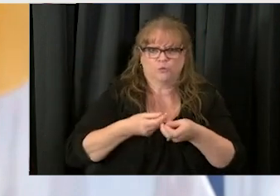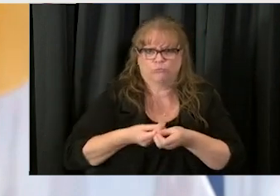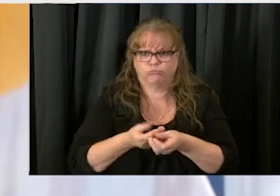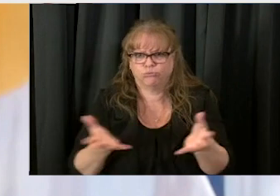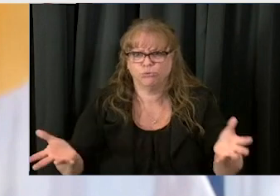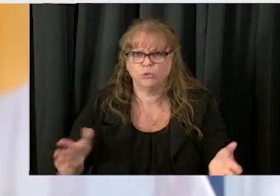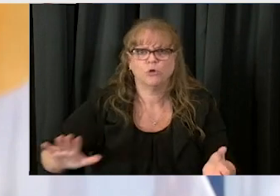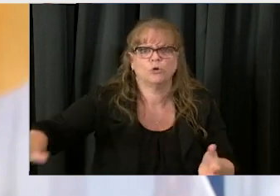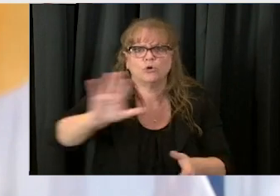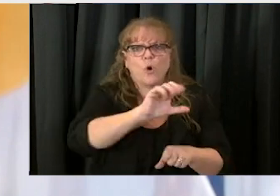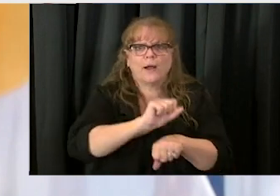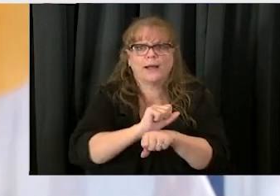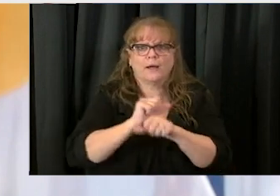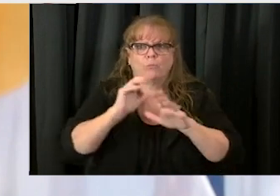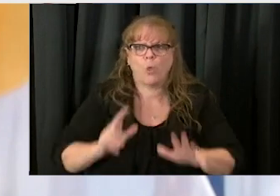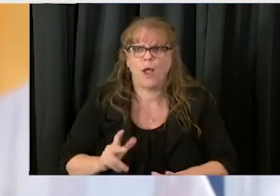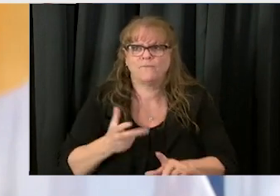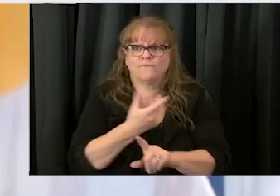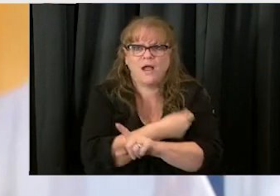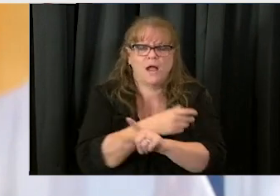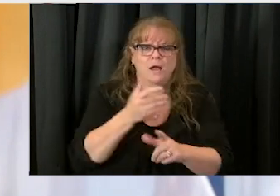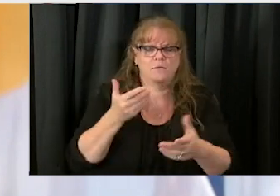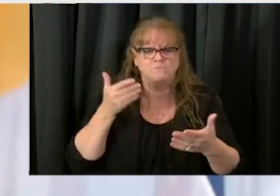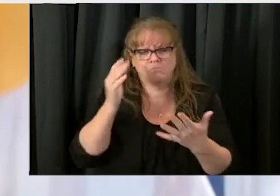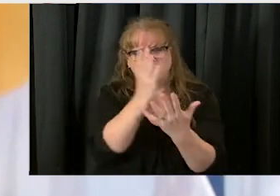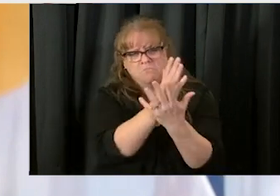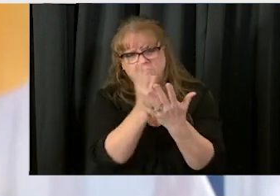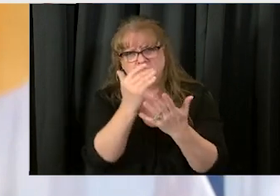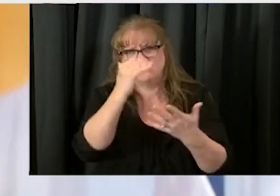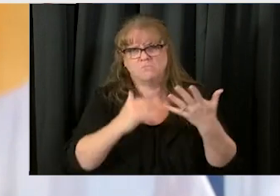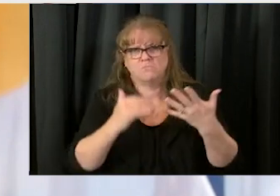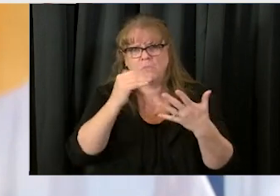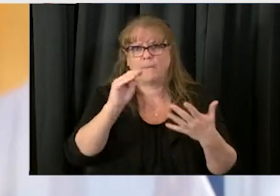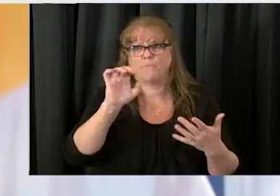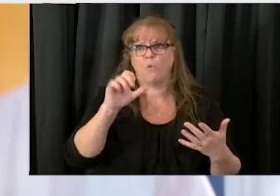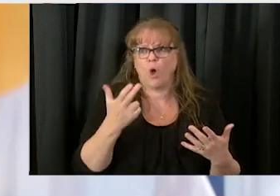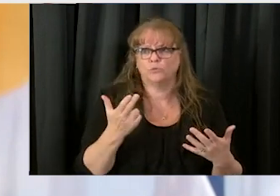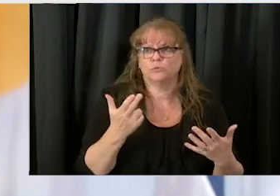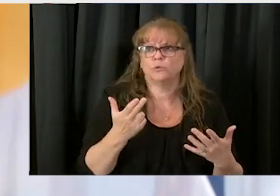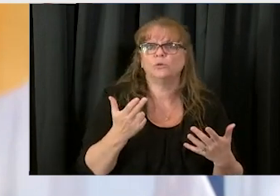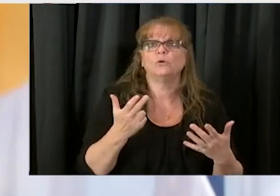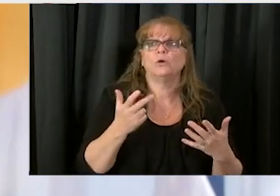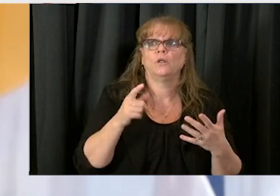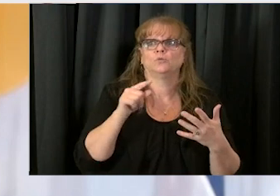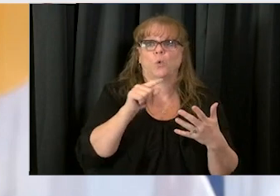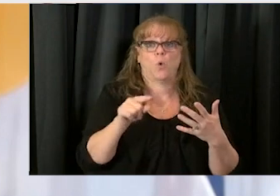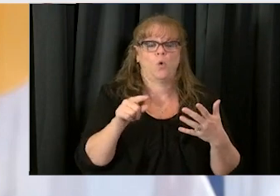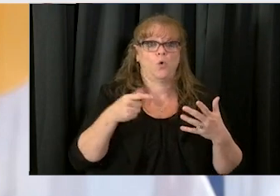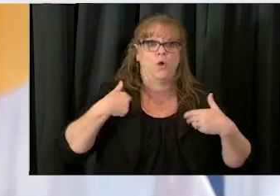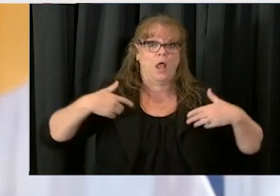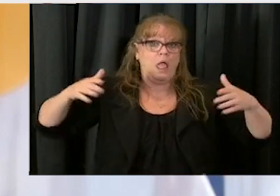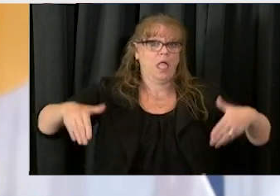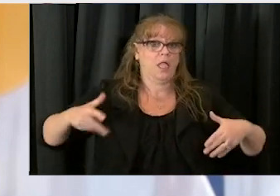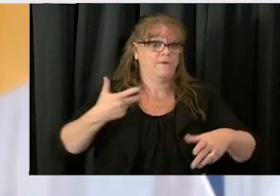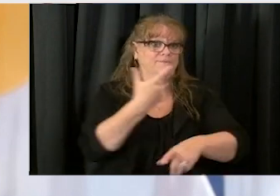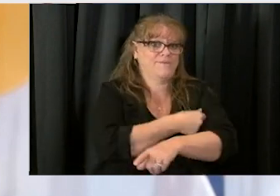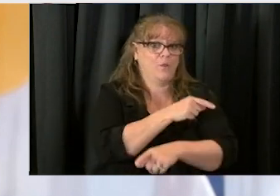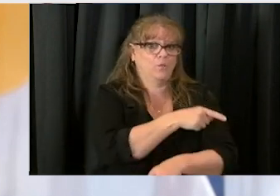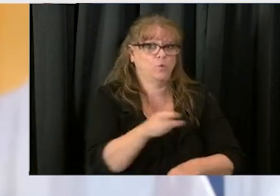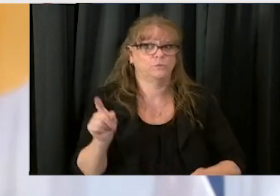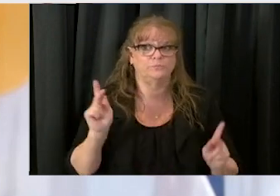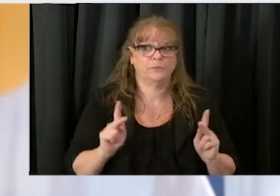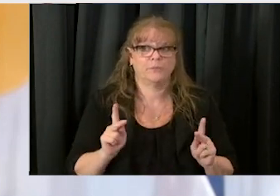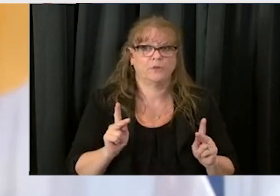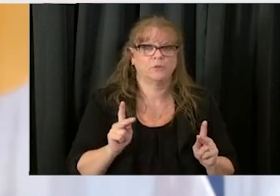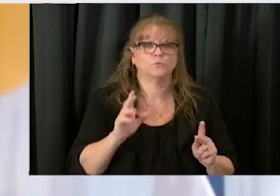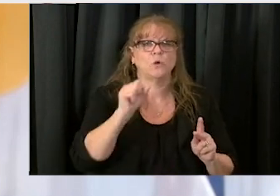vaccinated their own workforce. So I don't know. Maybe you can trace that down and get that over to Scott. But that I'm surprised that